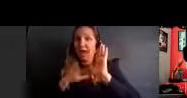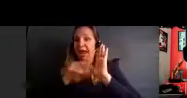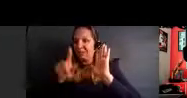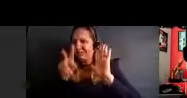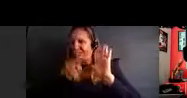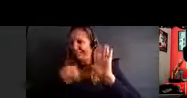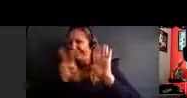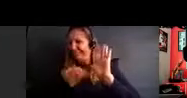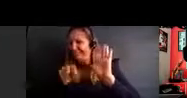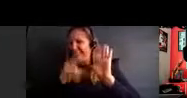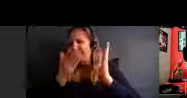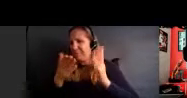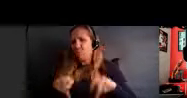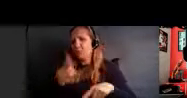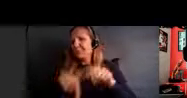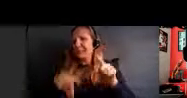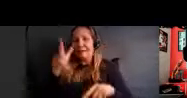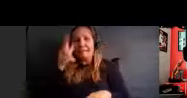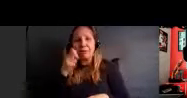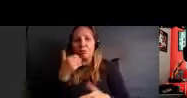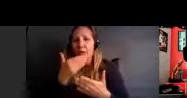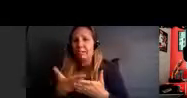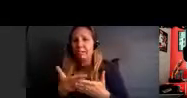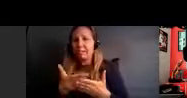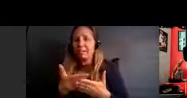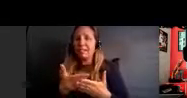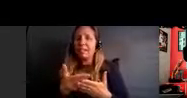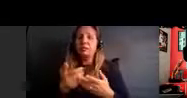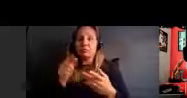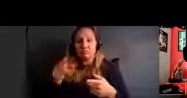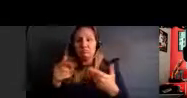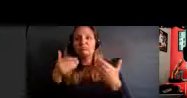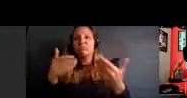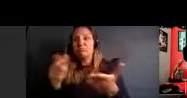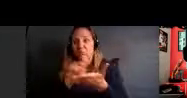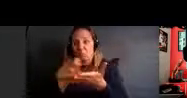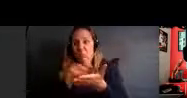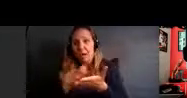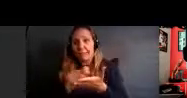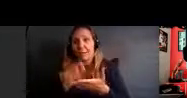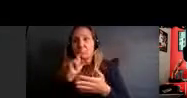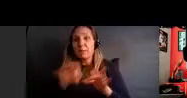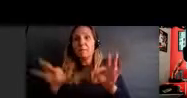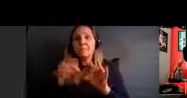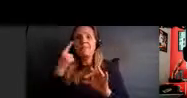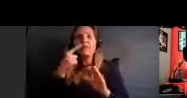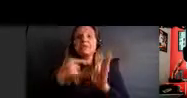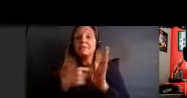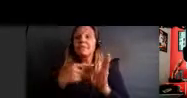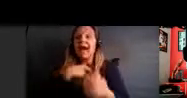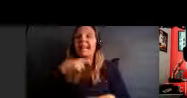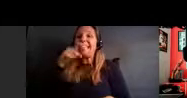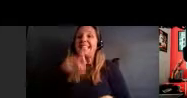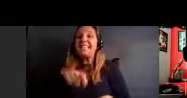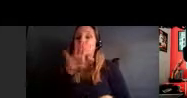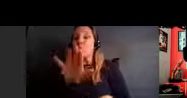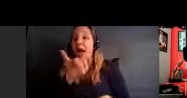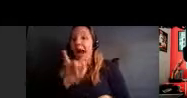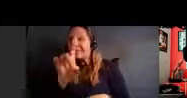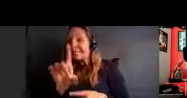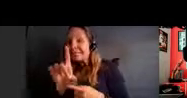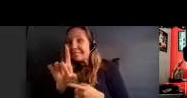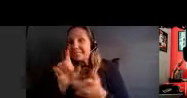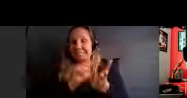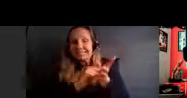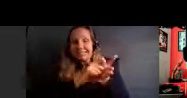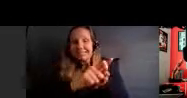is having a tough time understanding you, you can write down those key words like, I need your identification, ID. You could put that